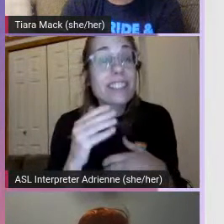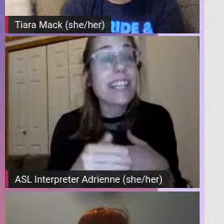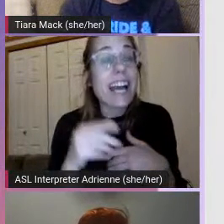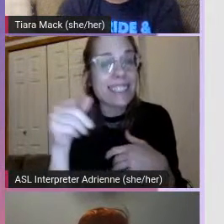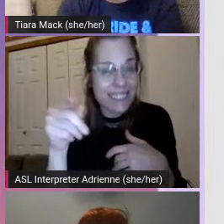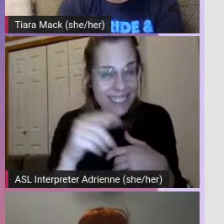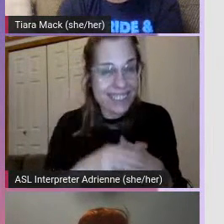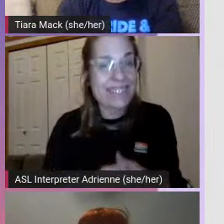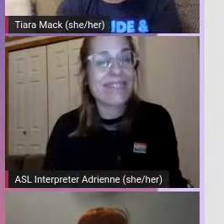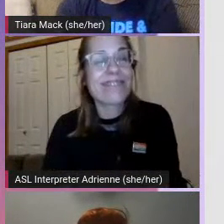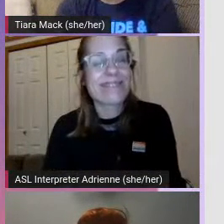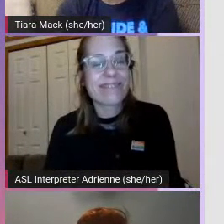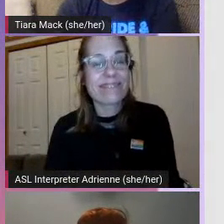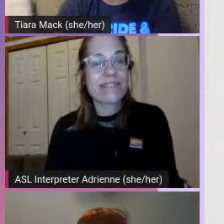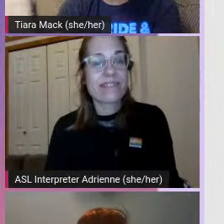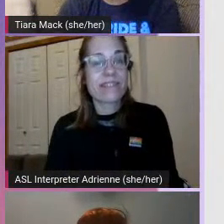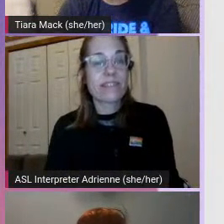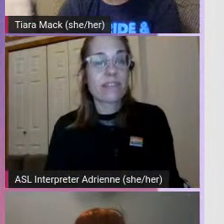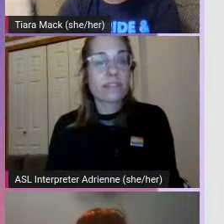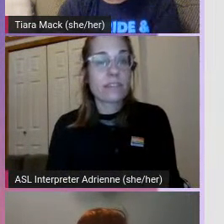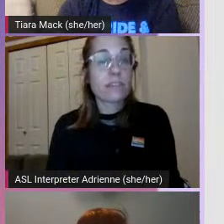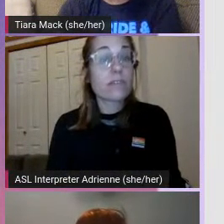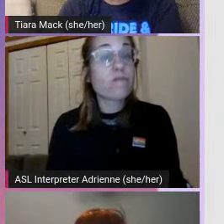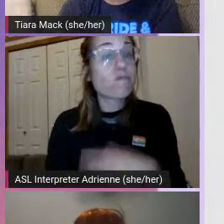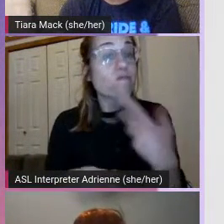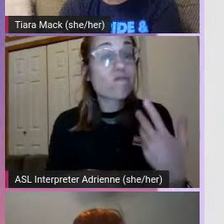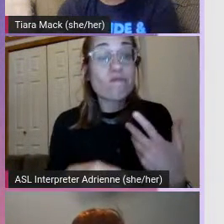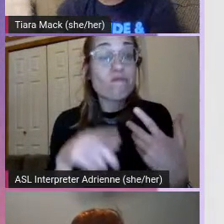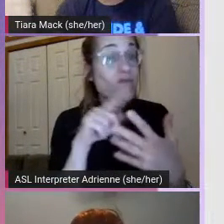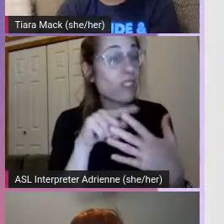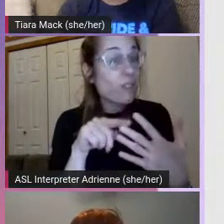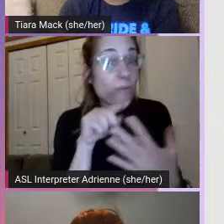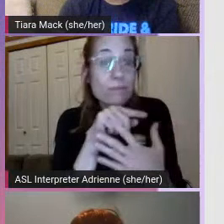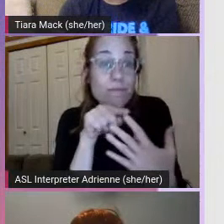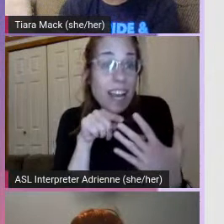Yes. So here are some ways that you can take action and get